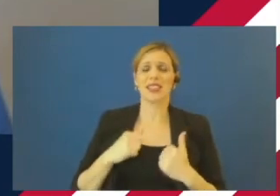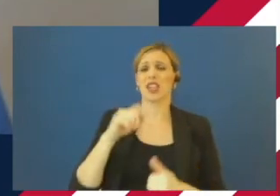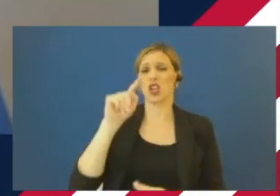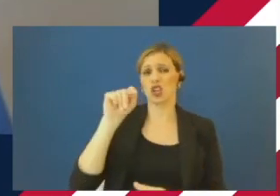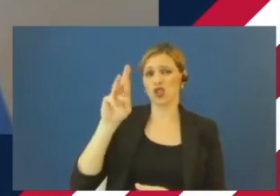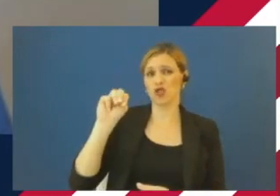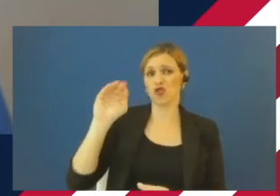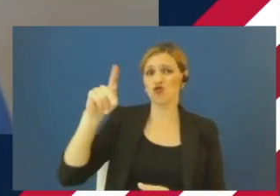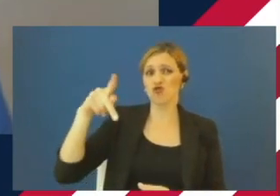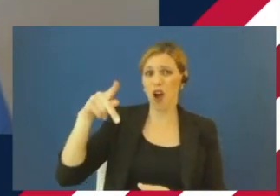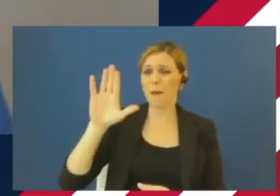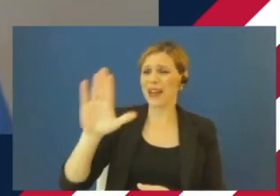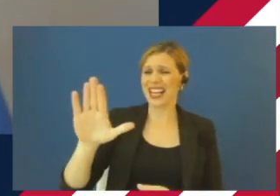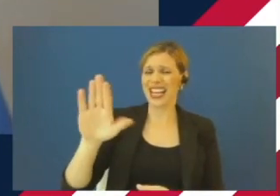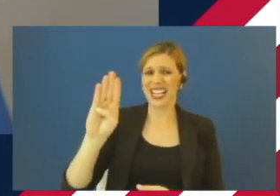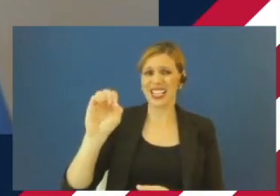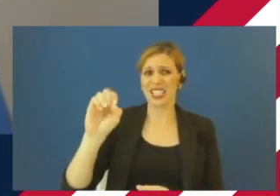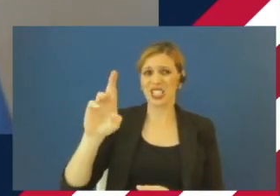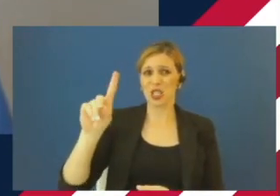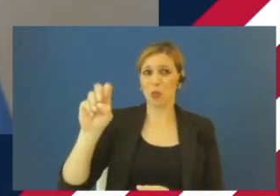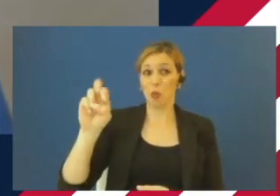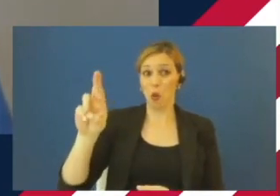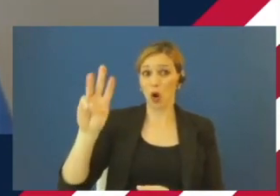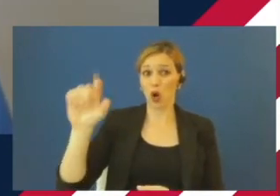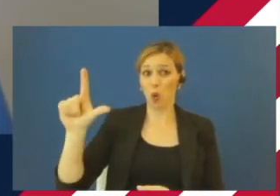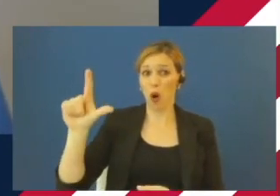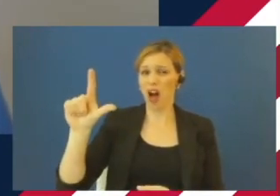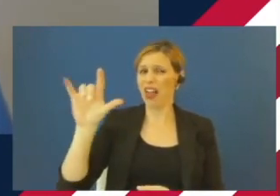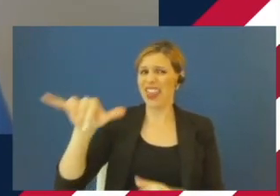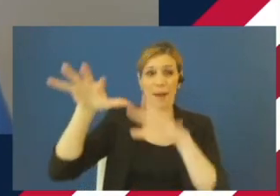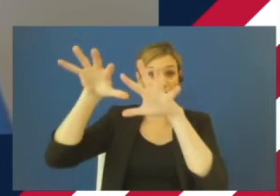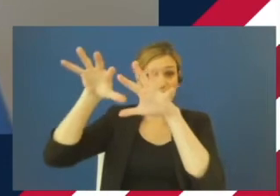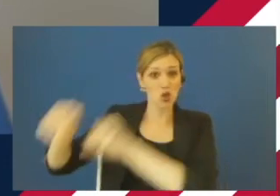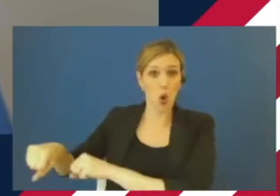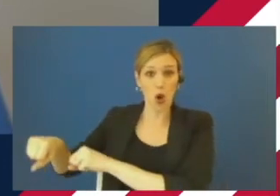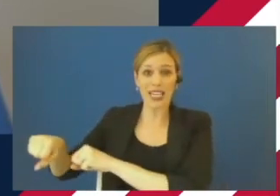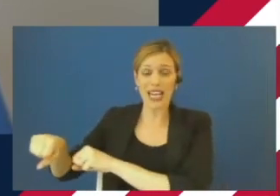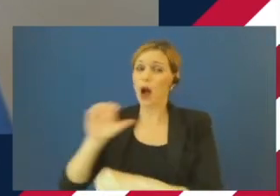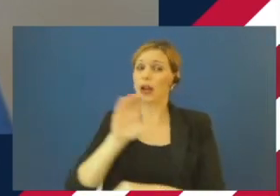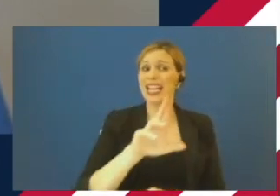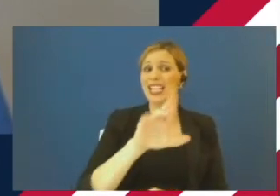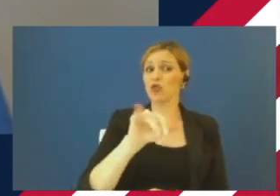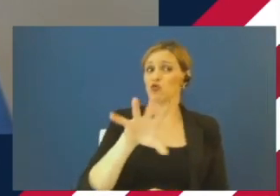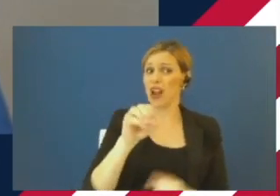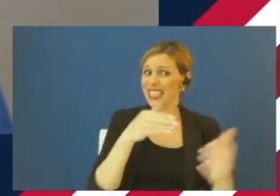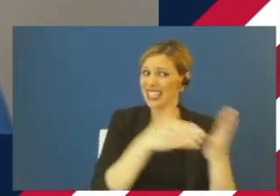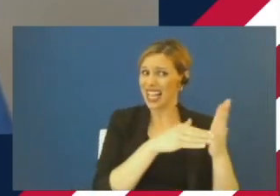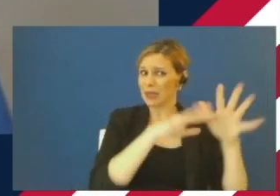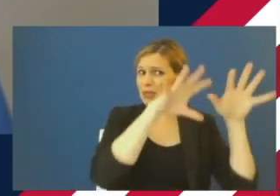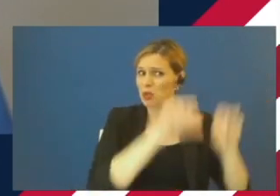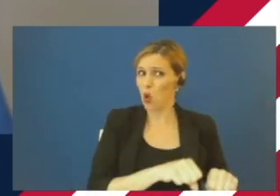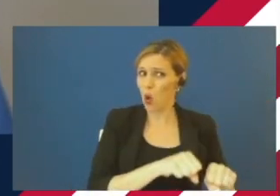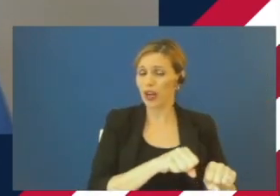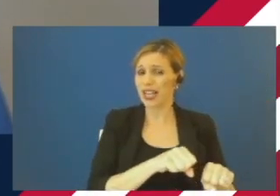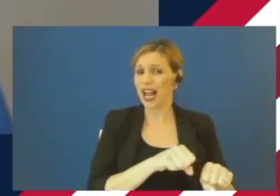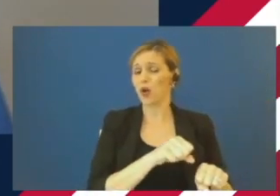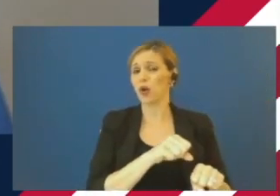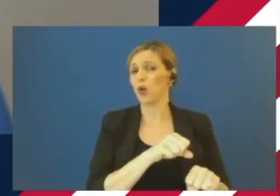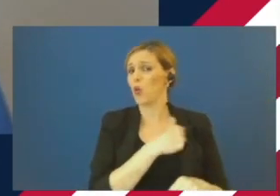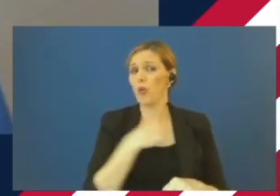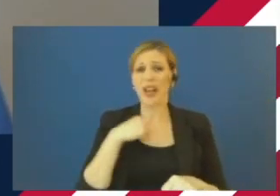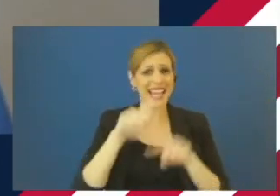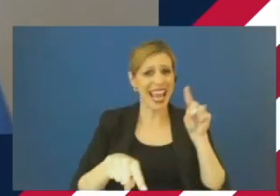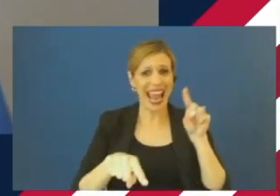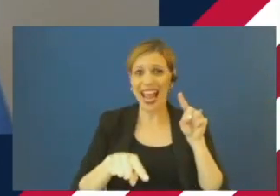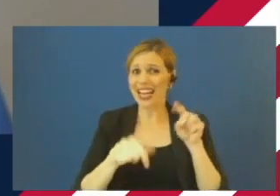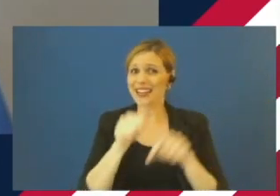and intolerance must be torn down, or we are complicit in its standing. Latino communities understand that it